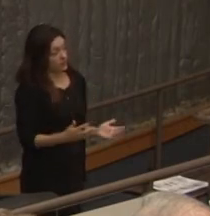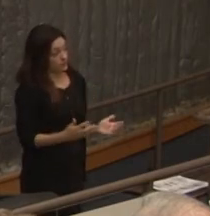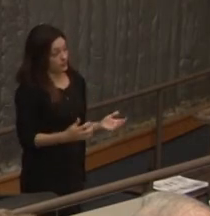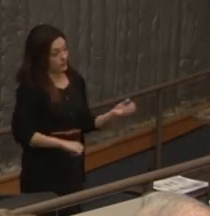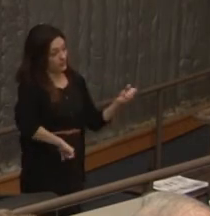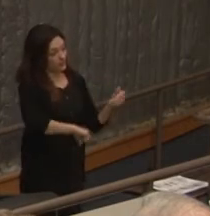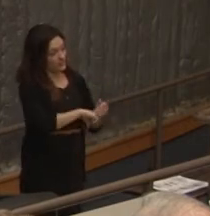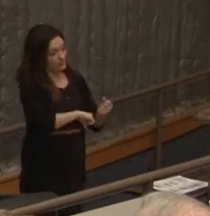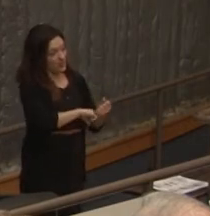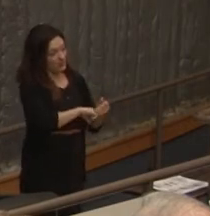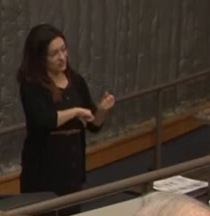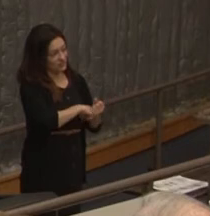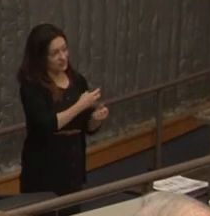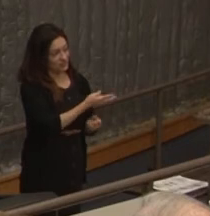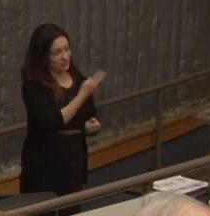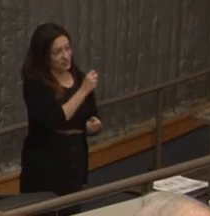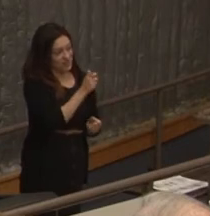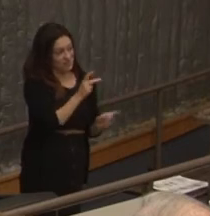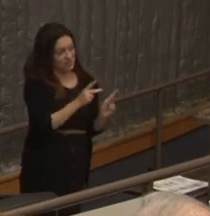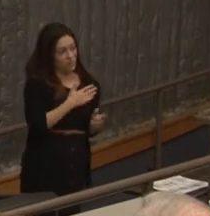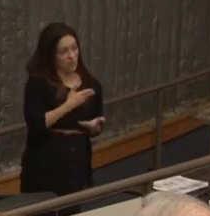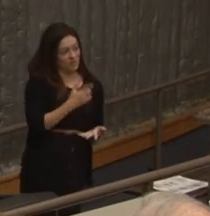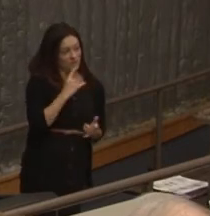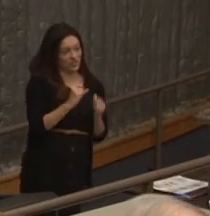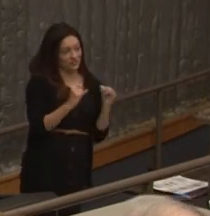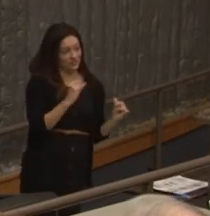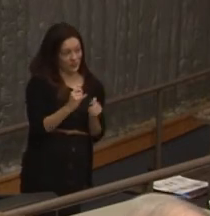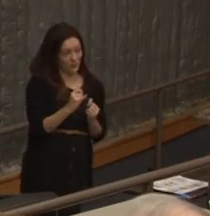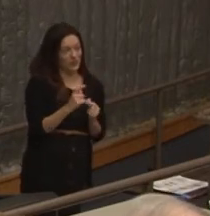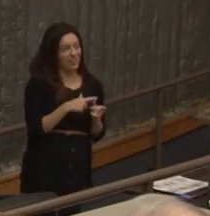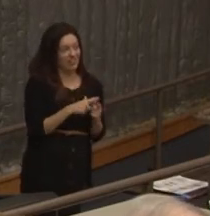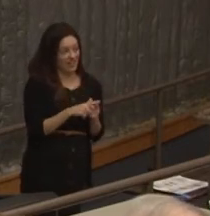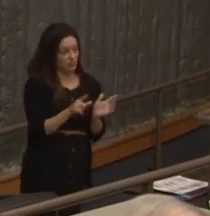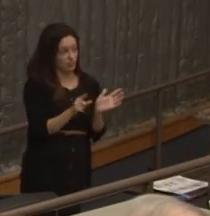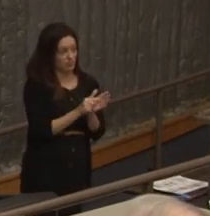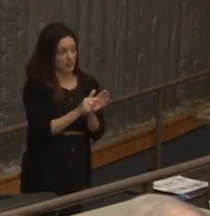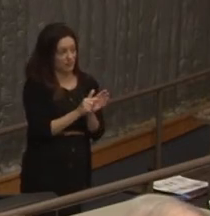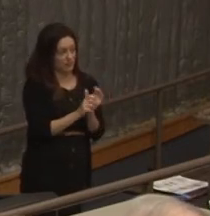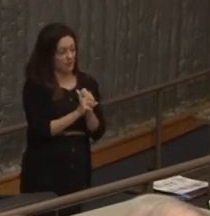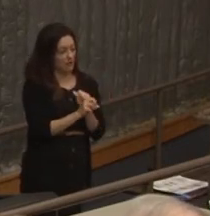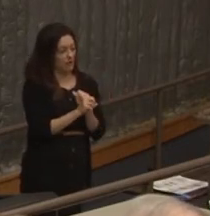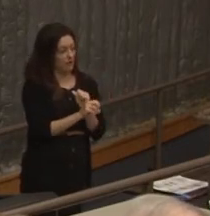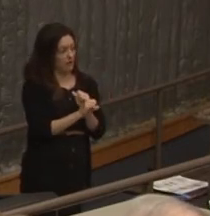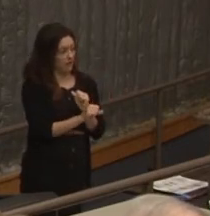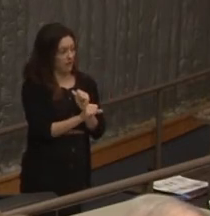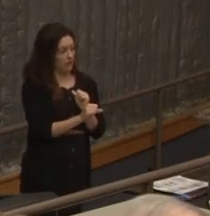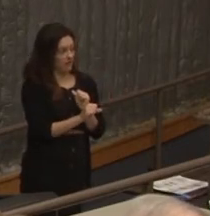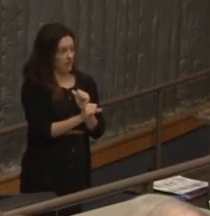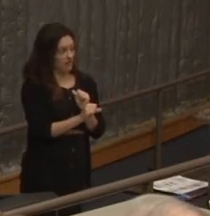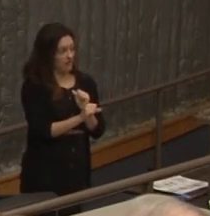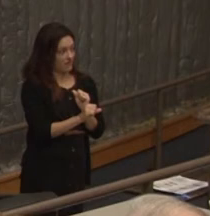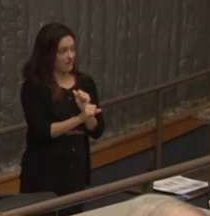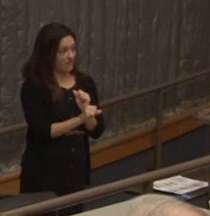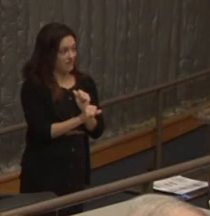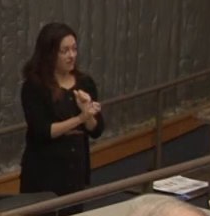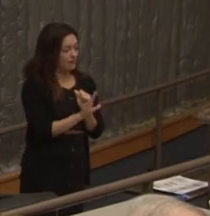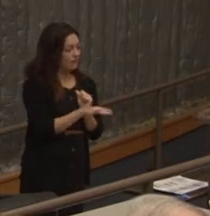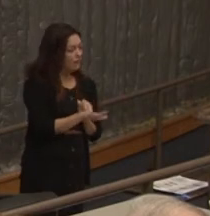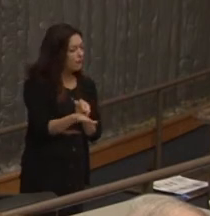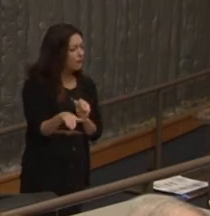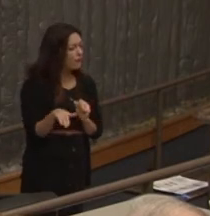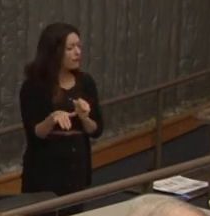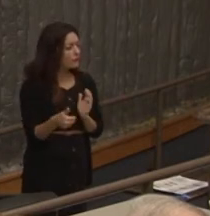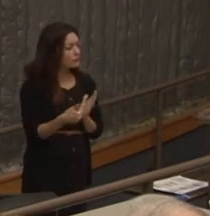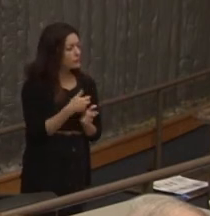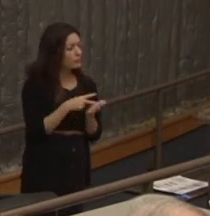sponsored two other people who were willing to do interviews. They put an ad in the New Haven Register, which is where Yale is, saying, we have